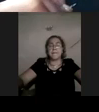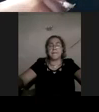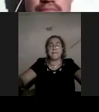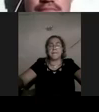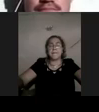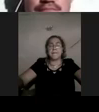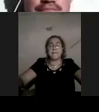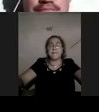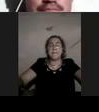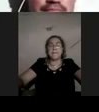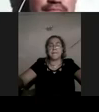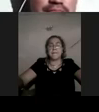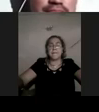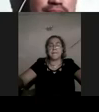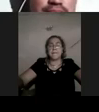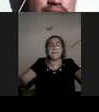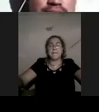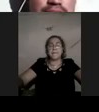Teacher. Sí.